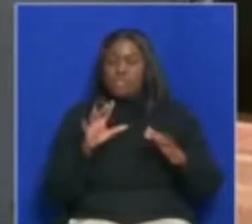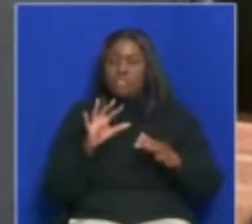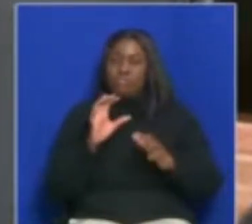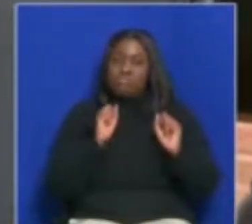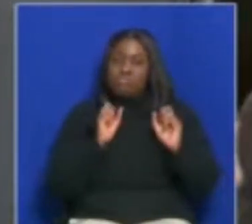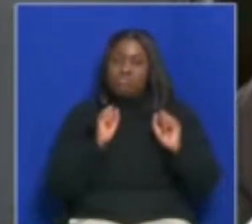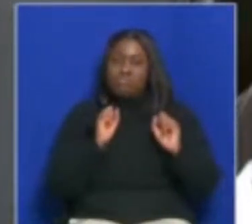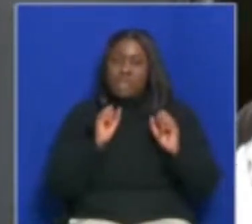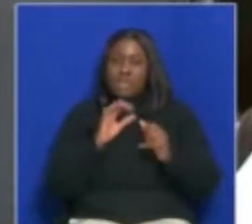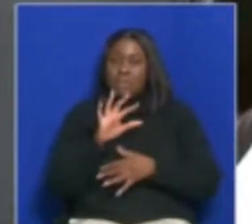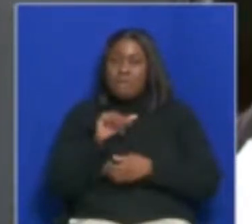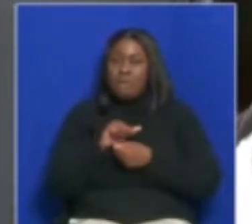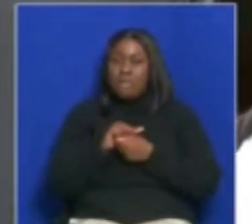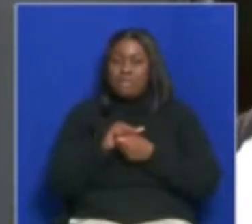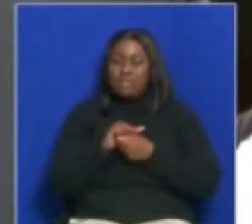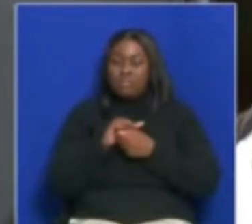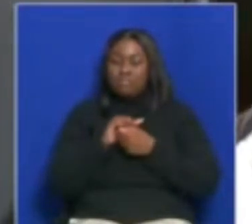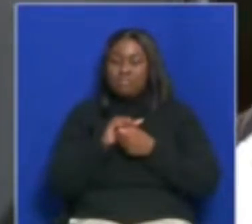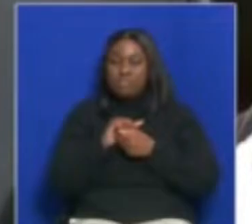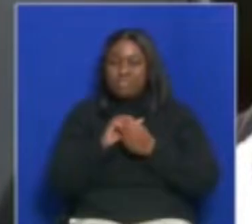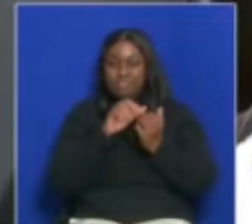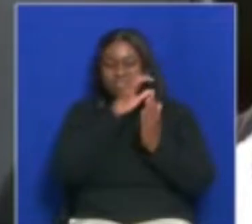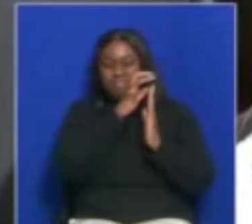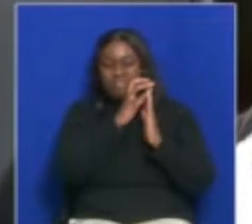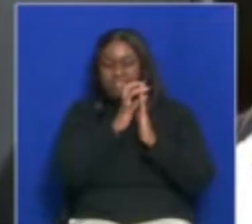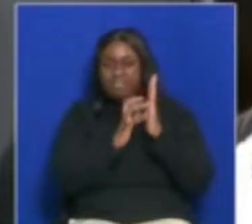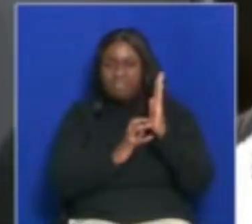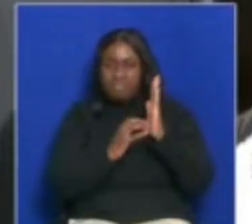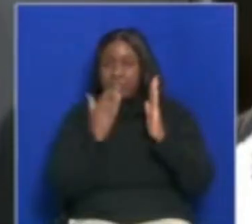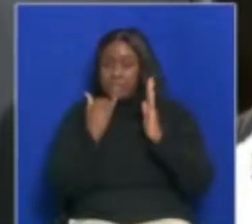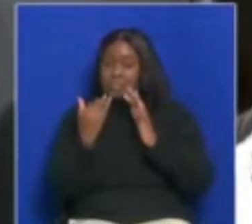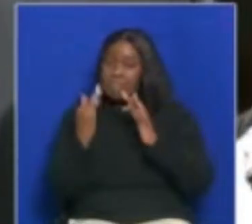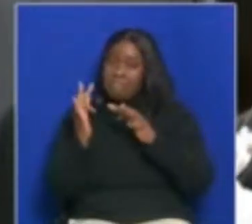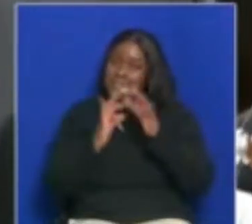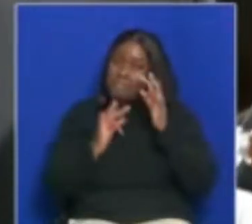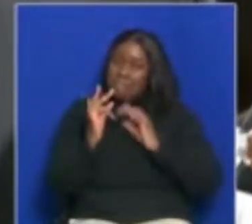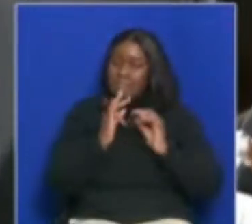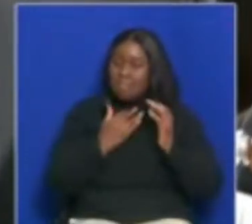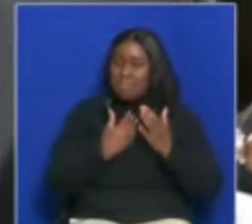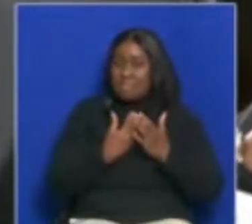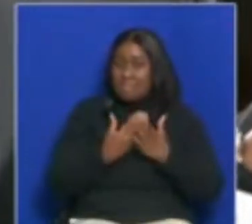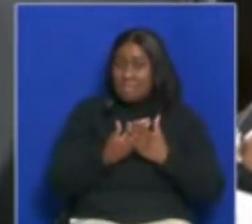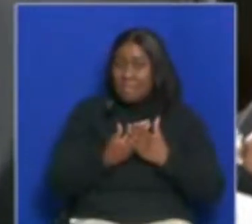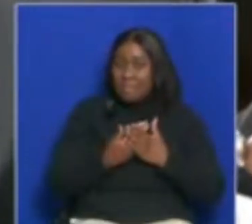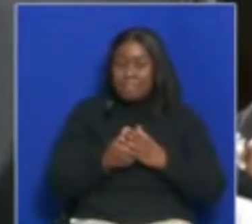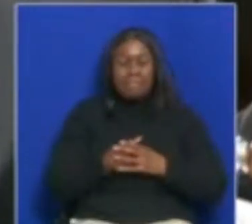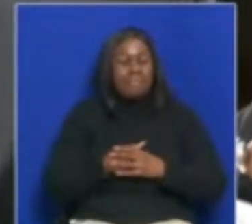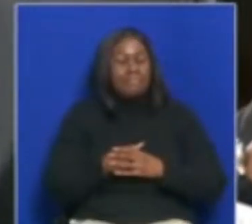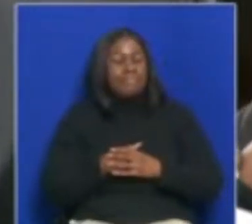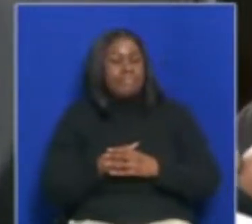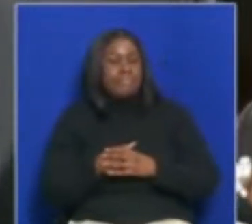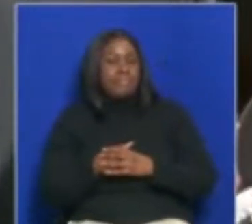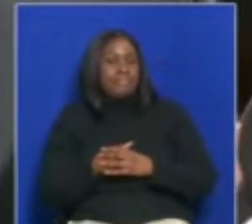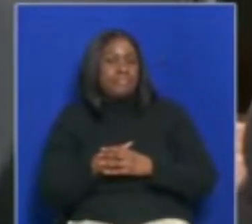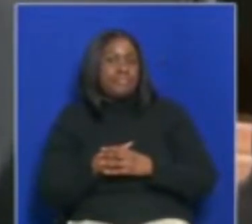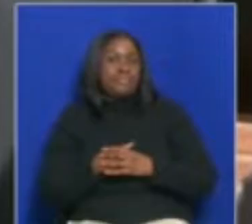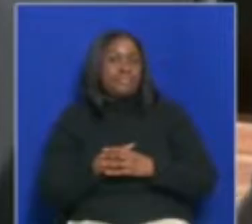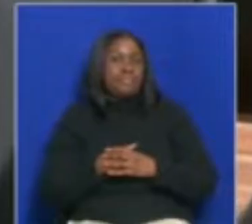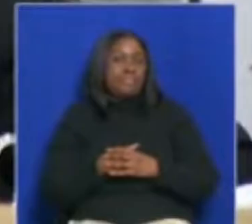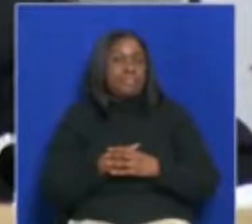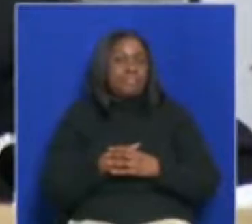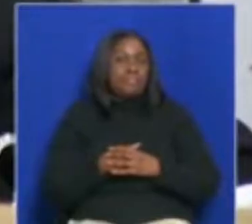Can you take the Commission through that summary? Okay. Commissioner, the